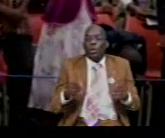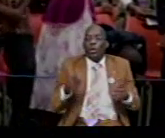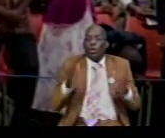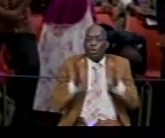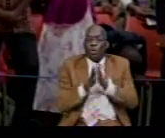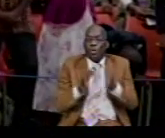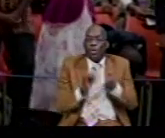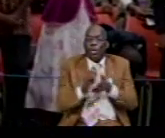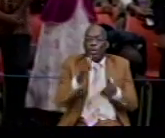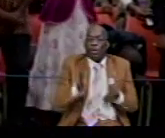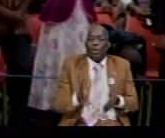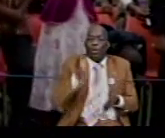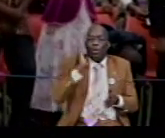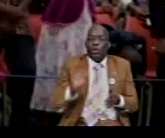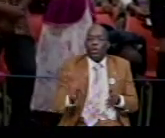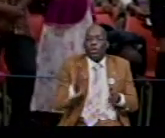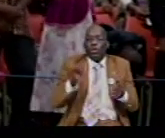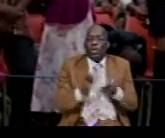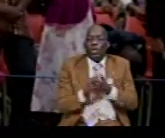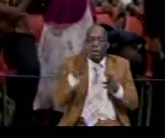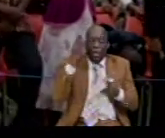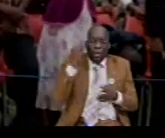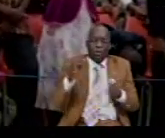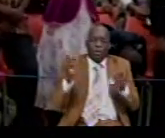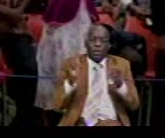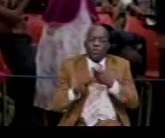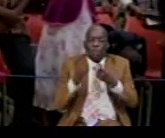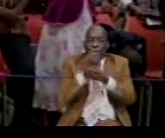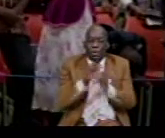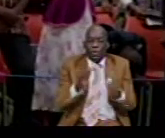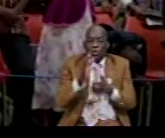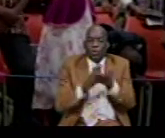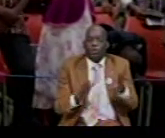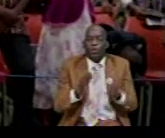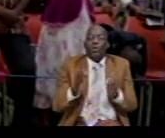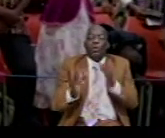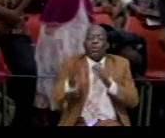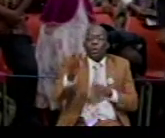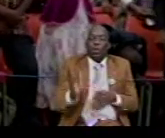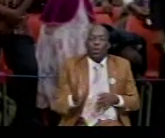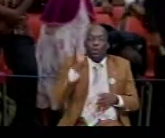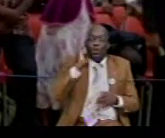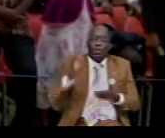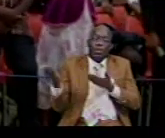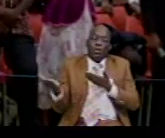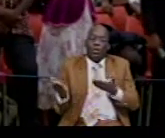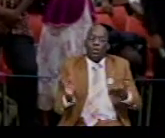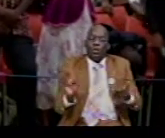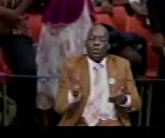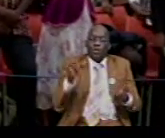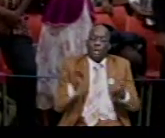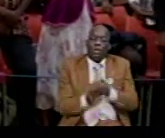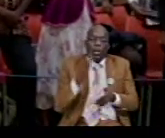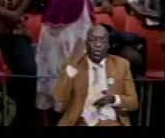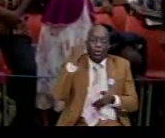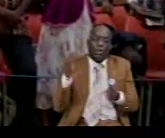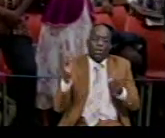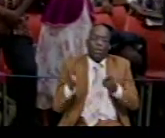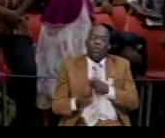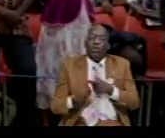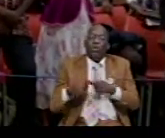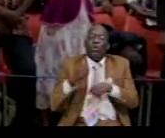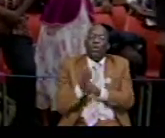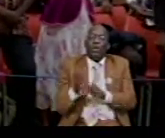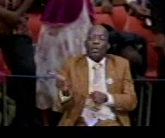save some. That God Almighty will use this experience to bring them in trusting in him, in hoping in him.